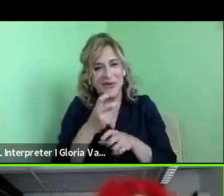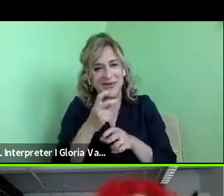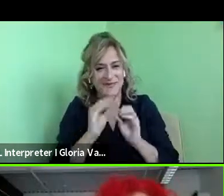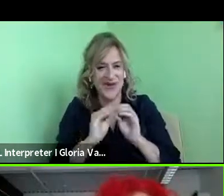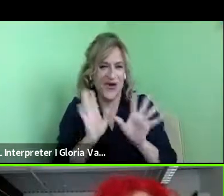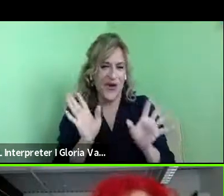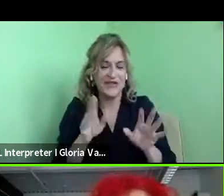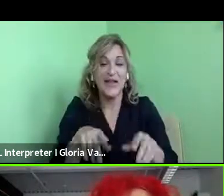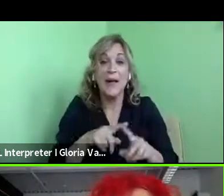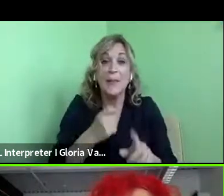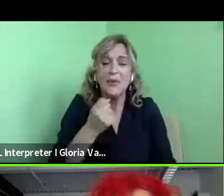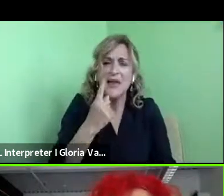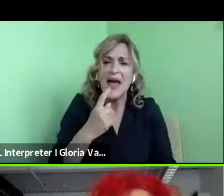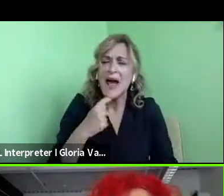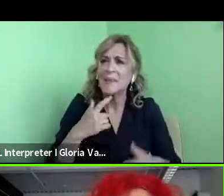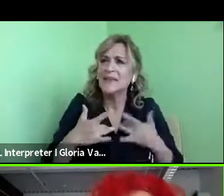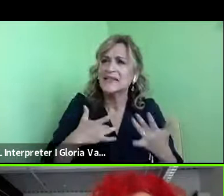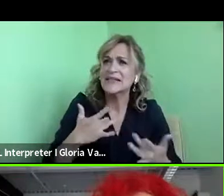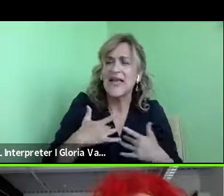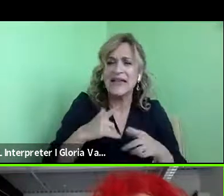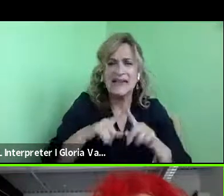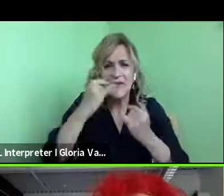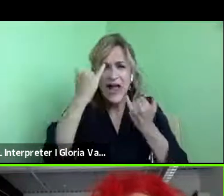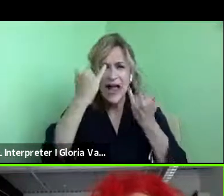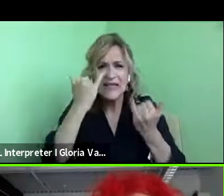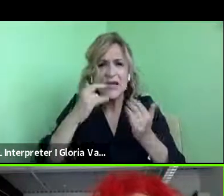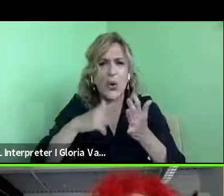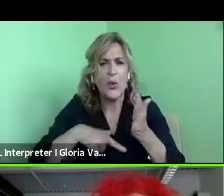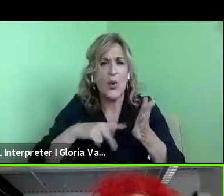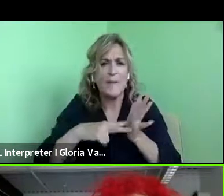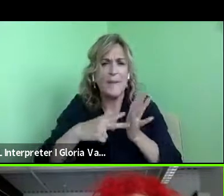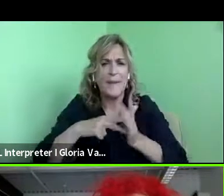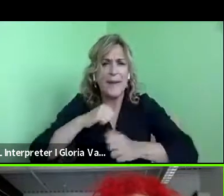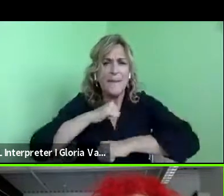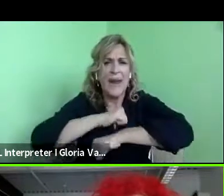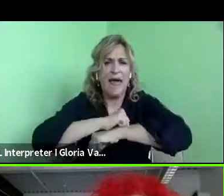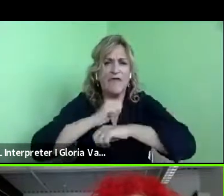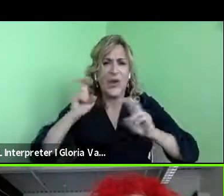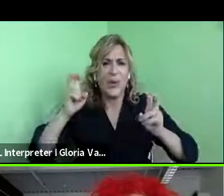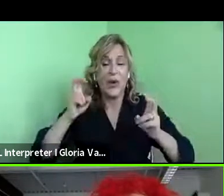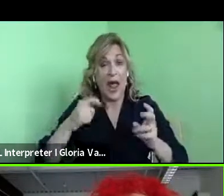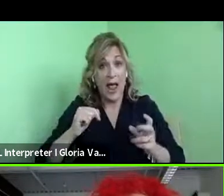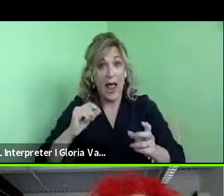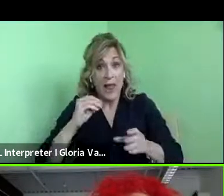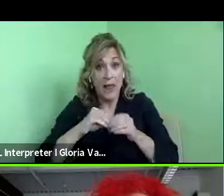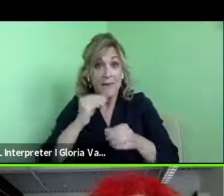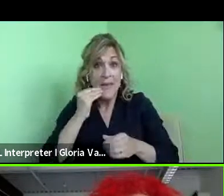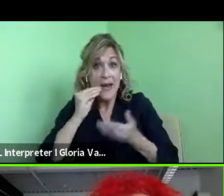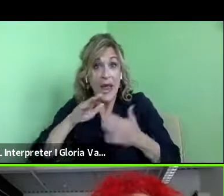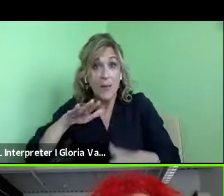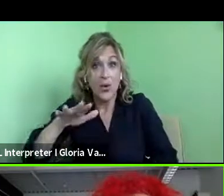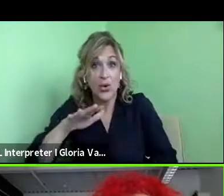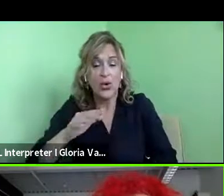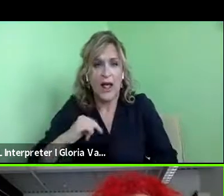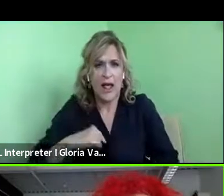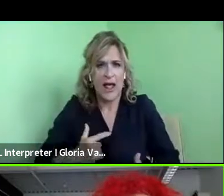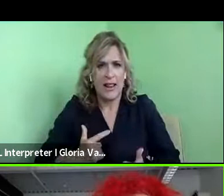these ideas of like, what's a platform? In my neighborhood, I live in a building where we